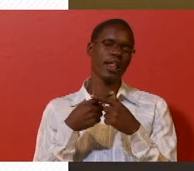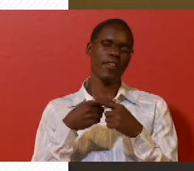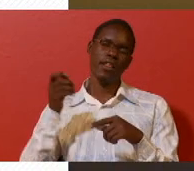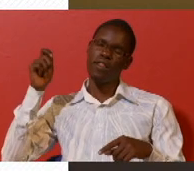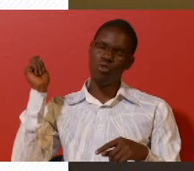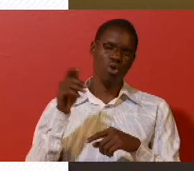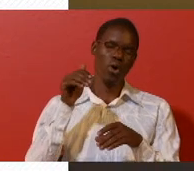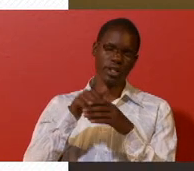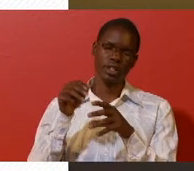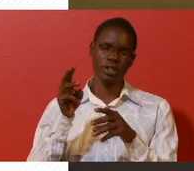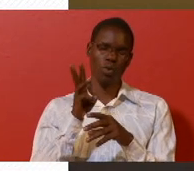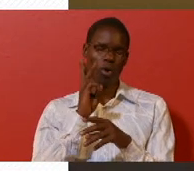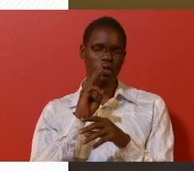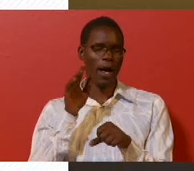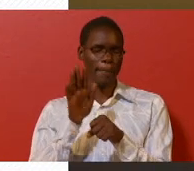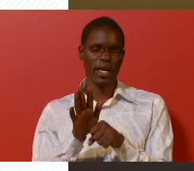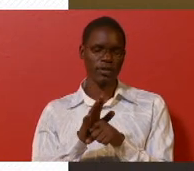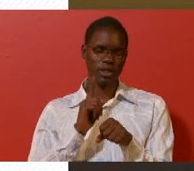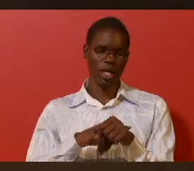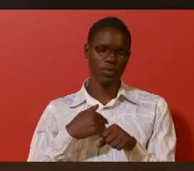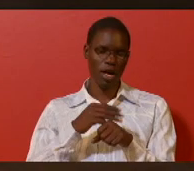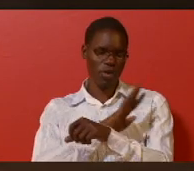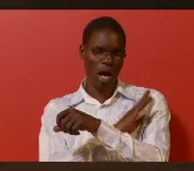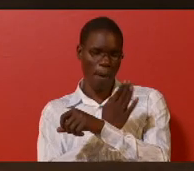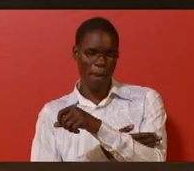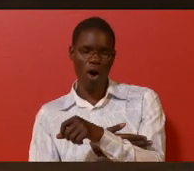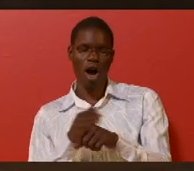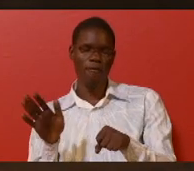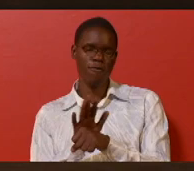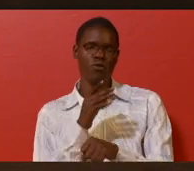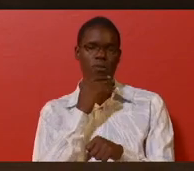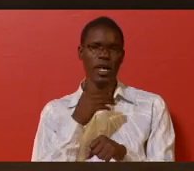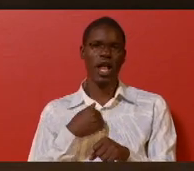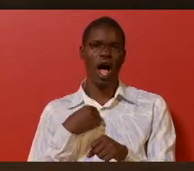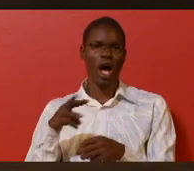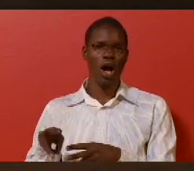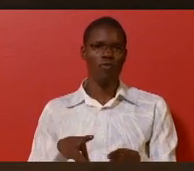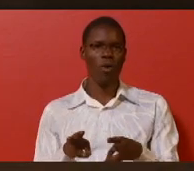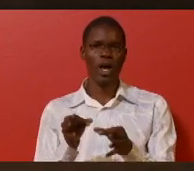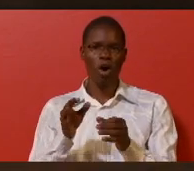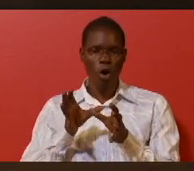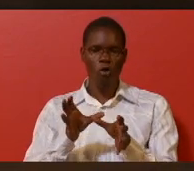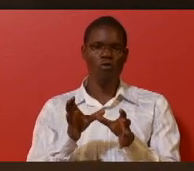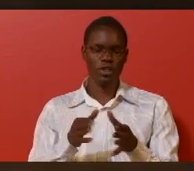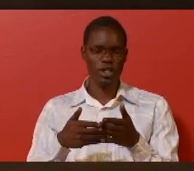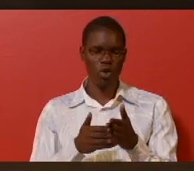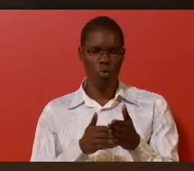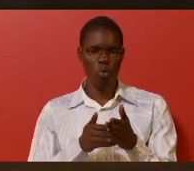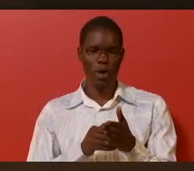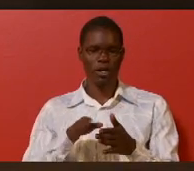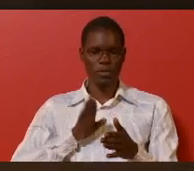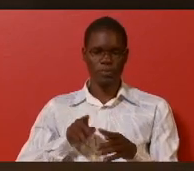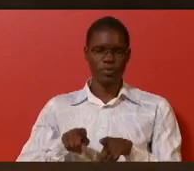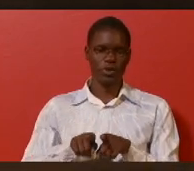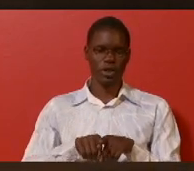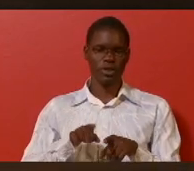times, powerful men have a way of forcing weak women. And often, the women